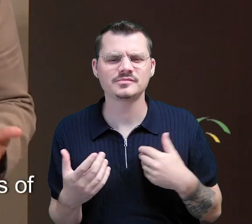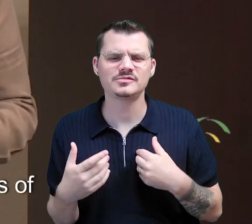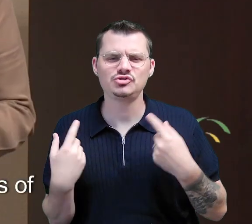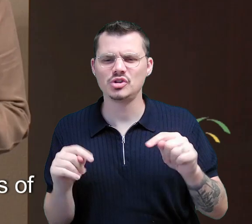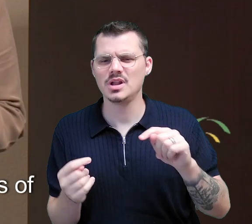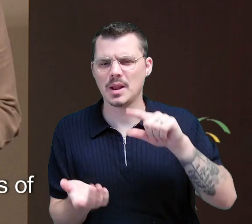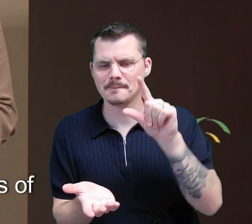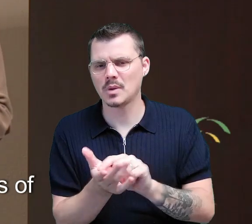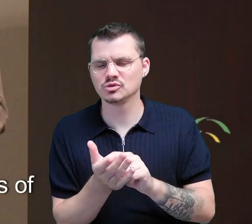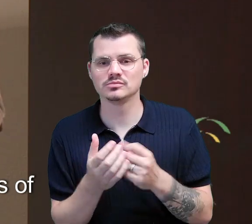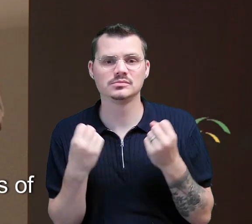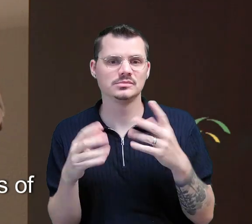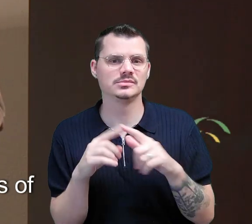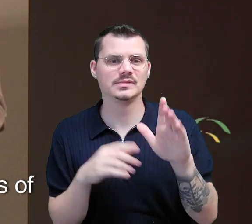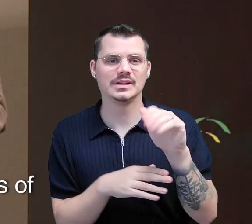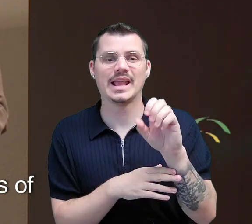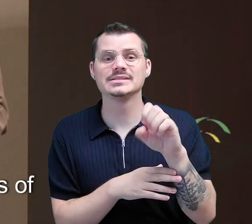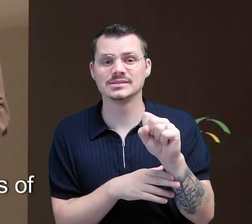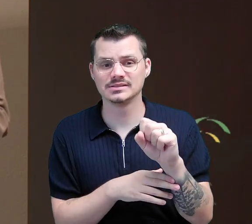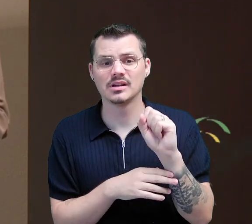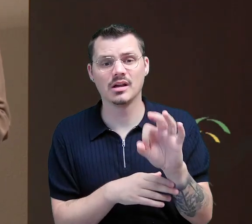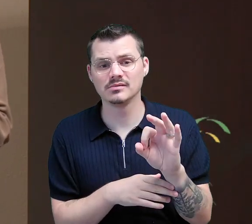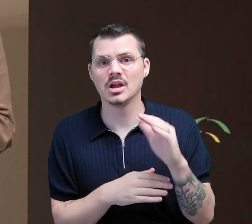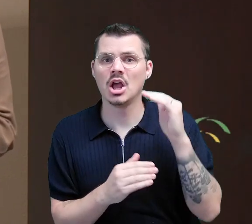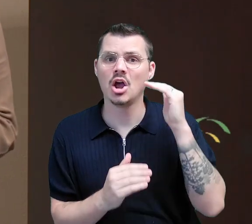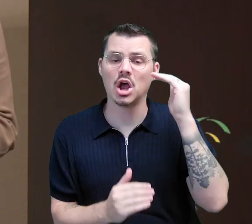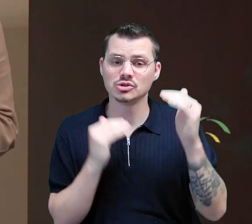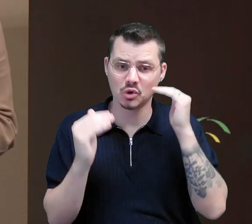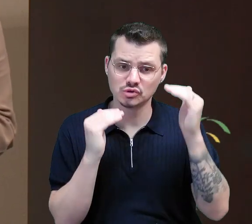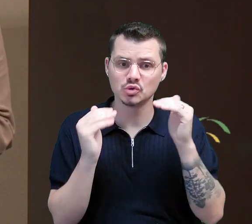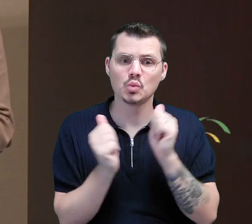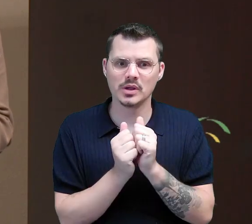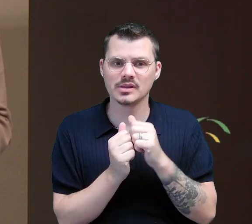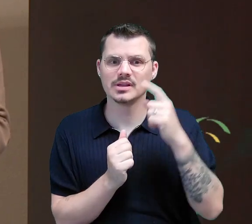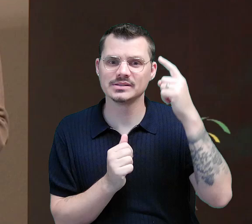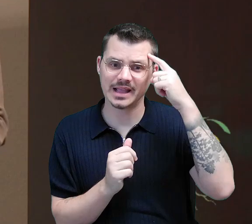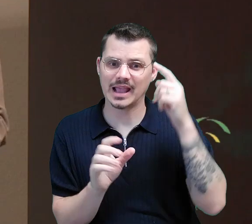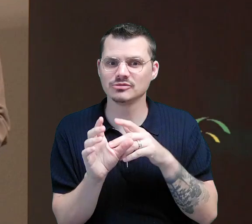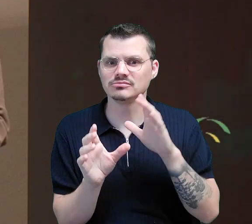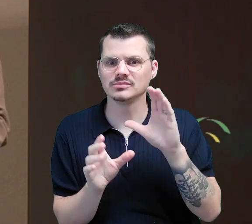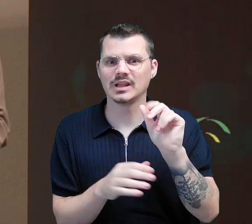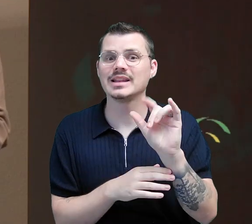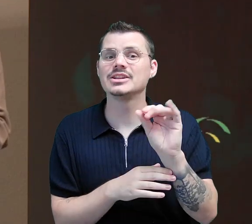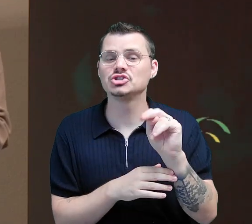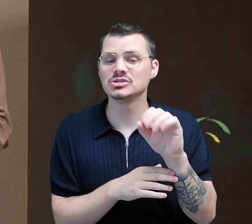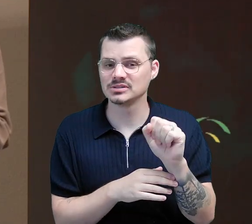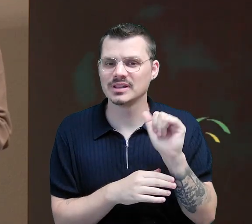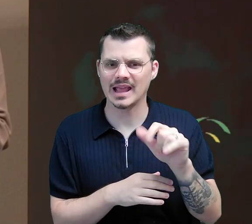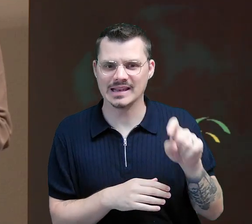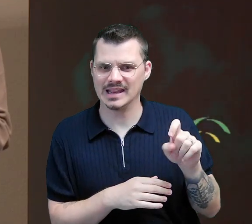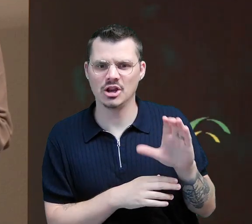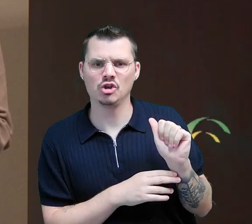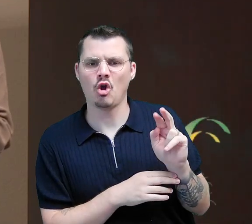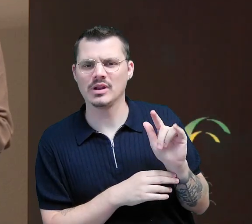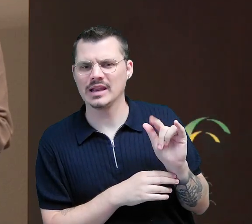I tried to publish a bunch of cases of adults with psychiatric conditions that